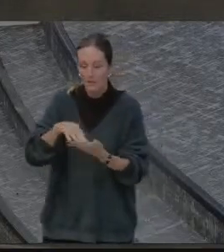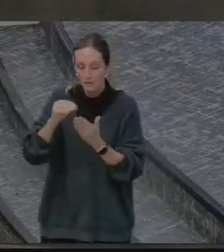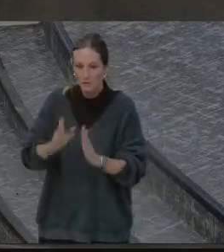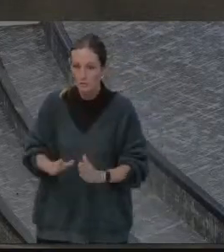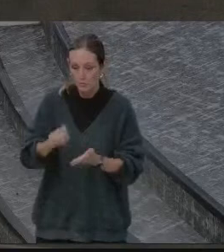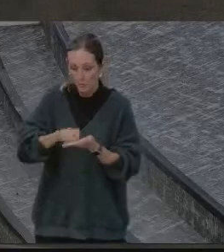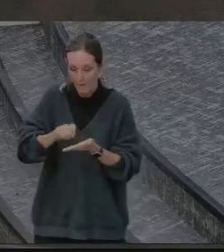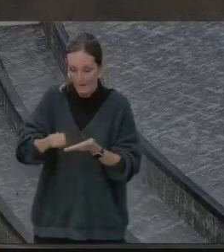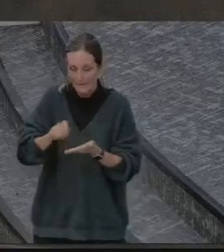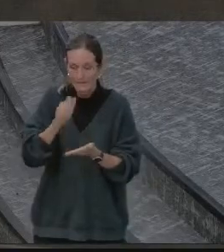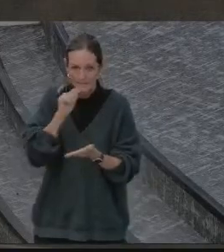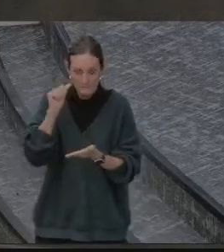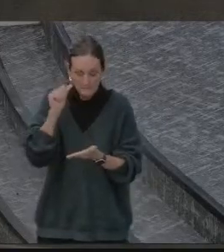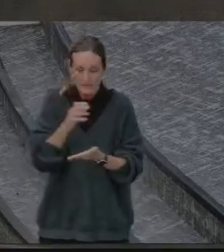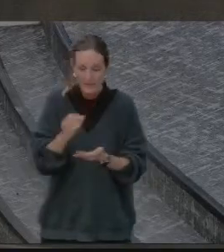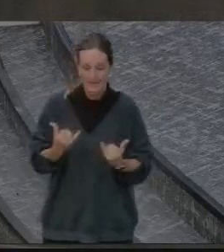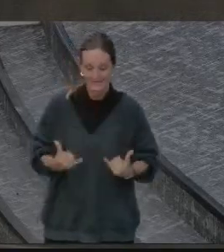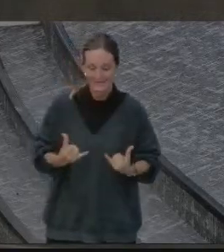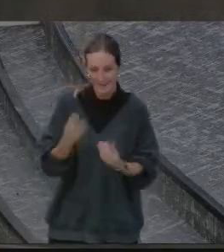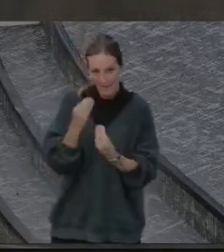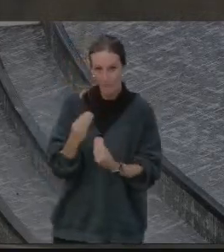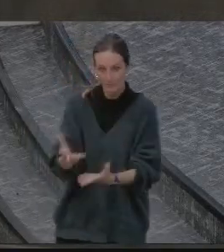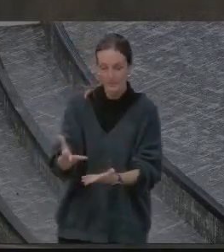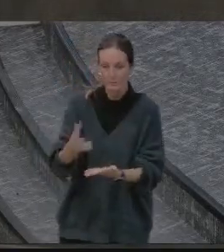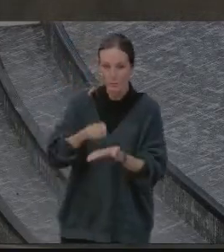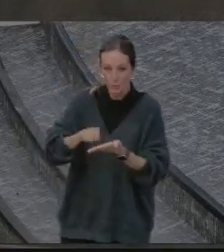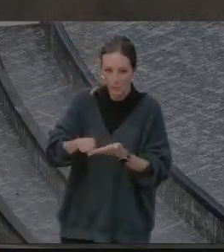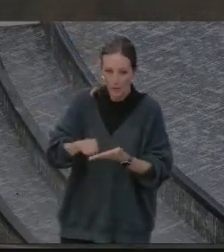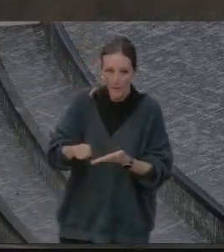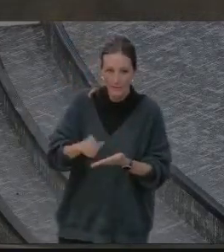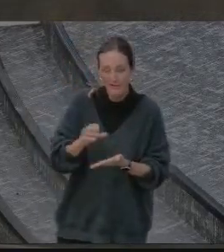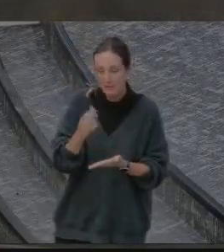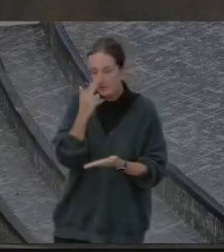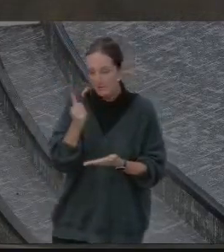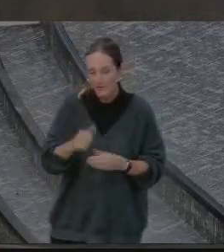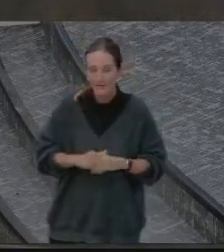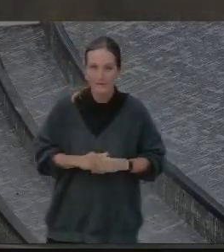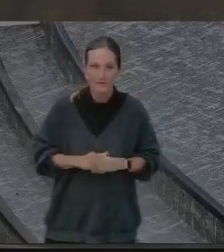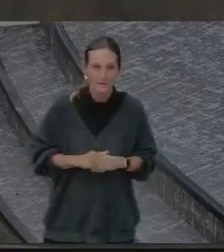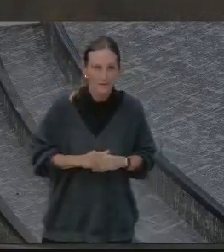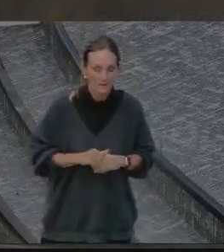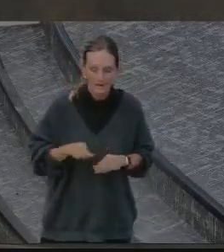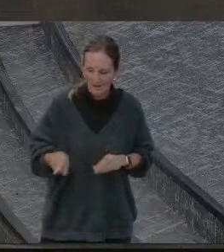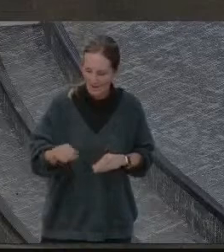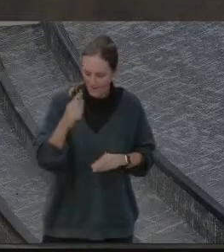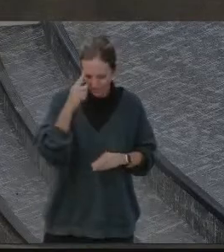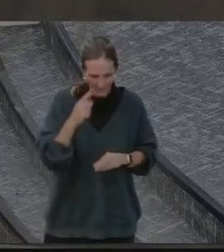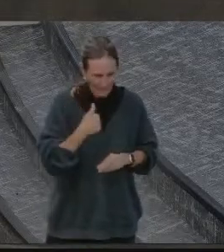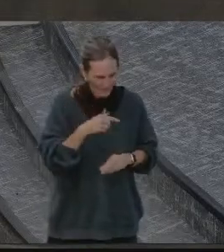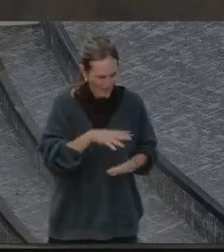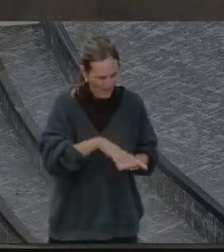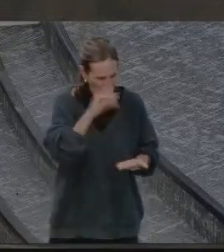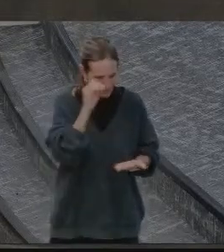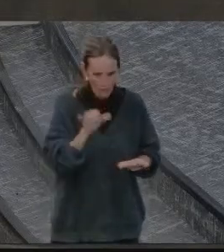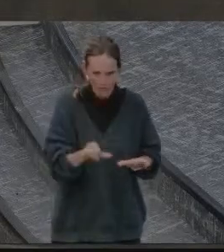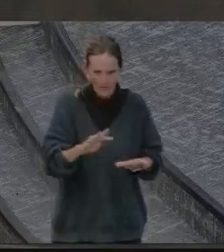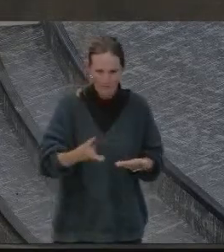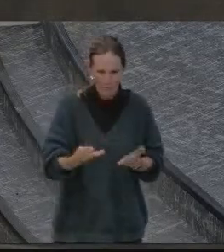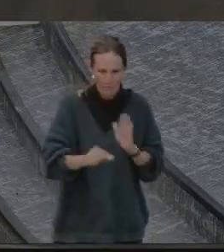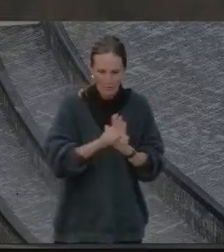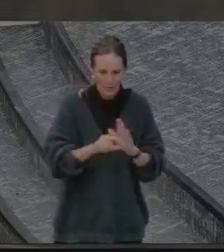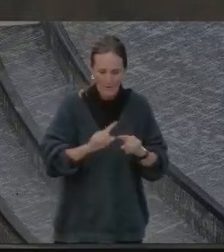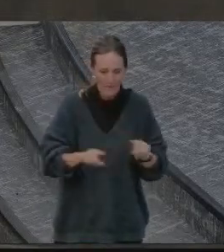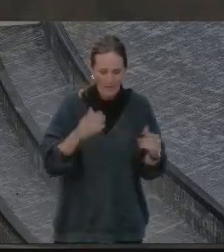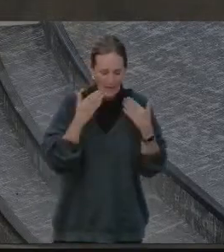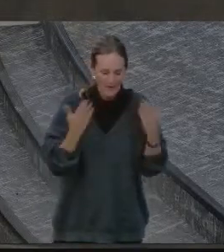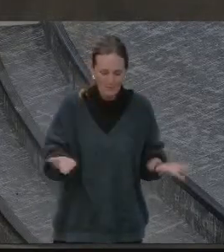doing informational writing. The kids were kind of funny, you know, they're like, I don't remember, I think I learned this in 4th grade, but I don't know what a narrative